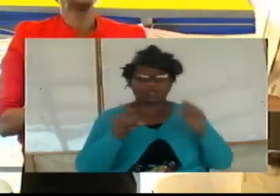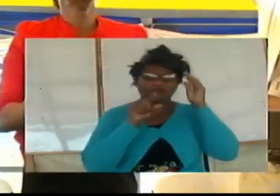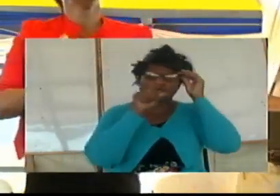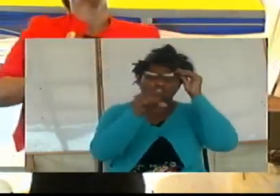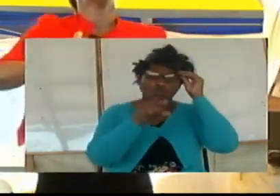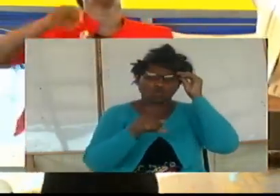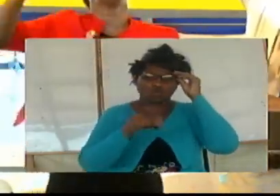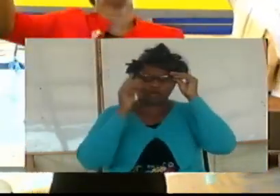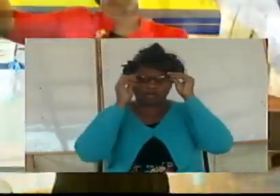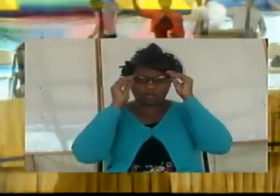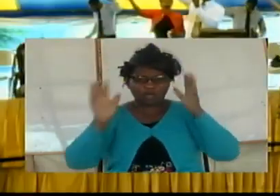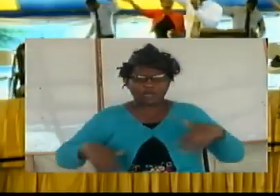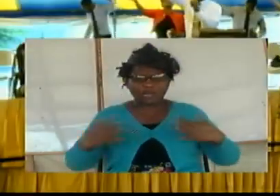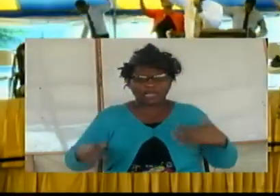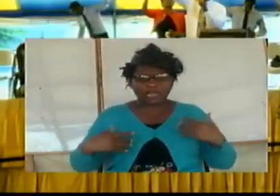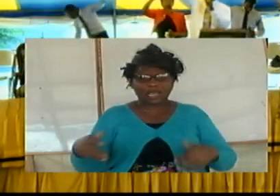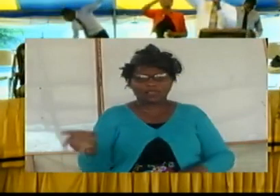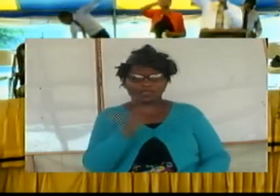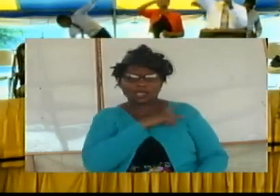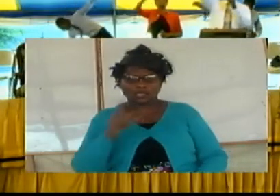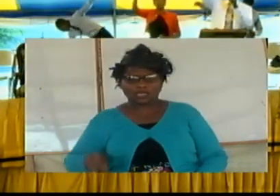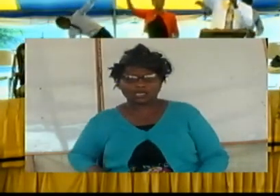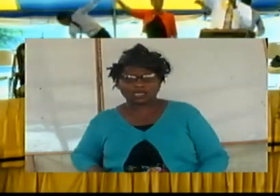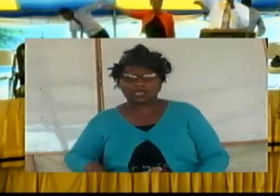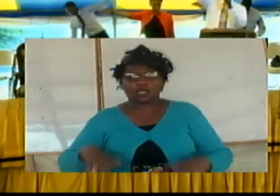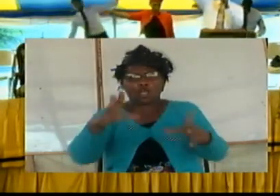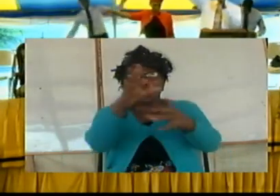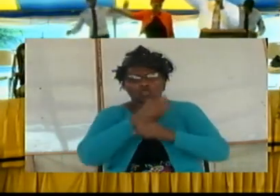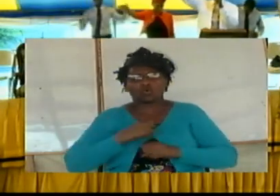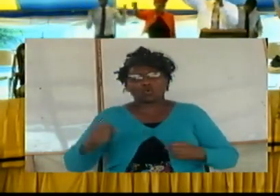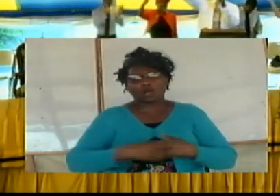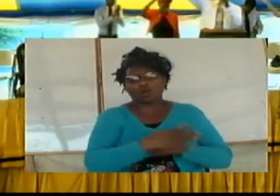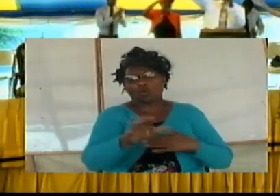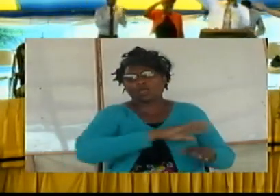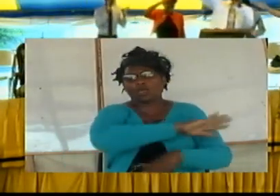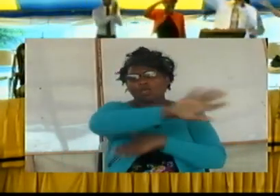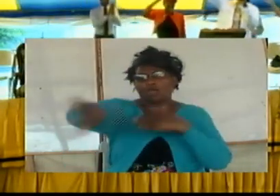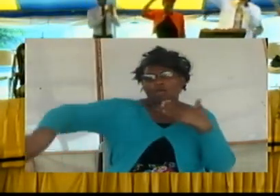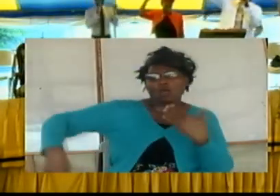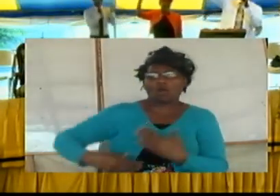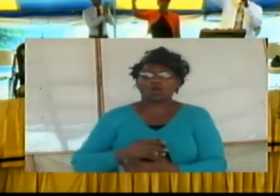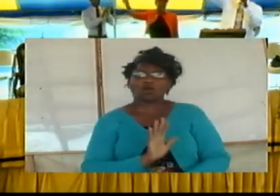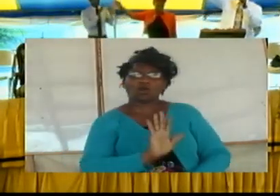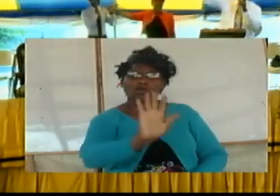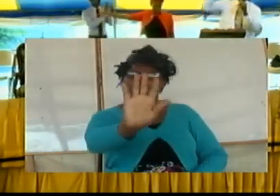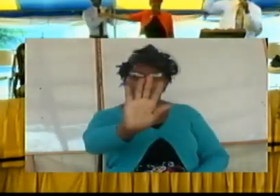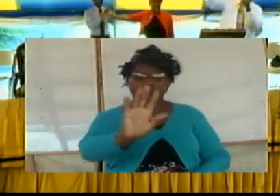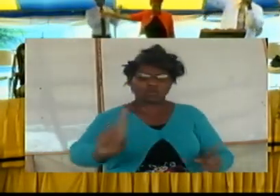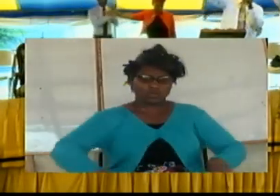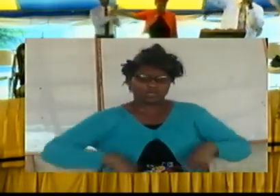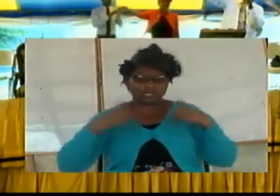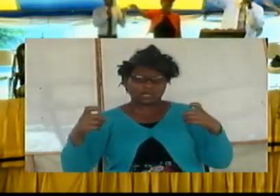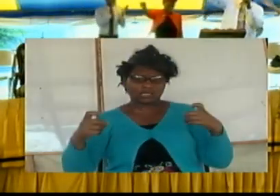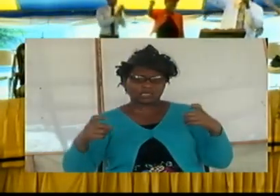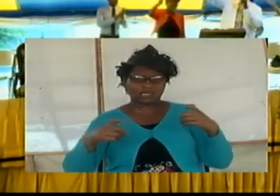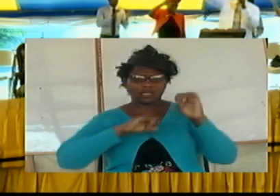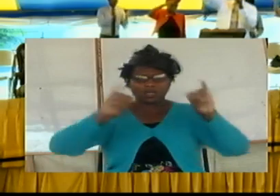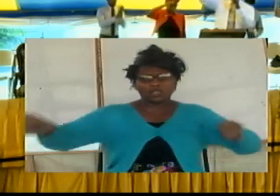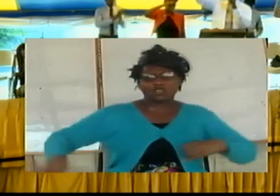lift your hands and just say, thank you, Jesus. Hallelujah. Thank you, Jesus. Thank you,